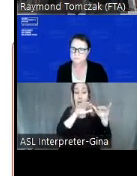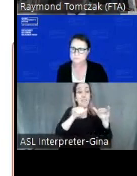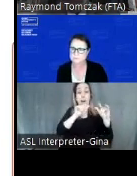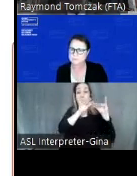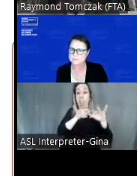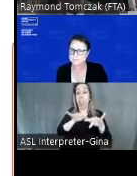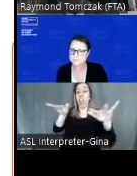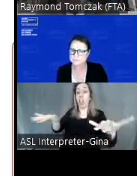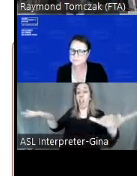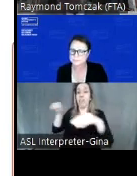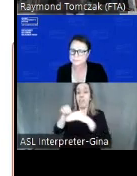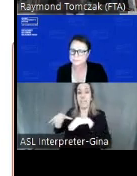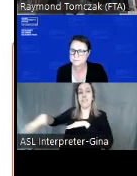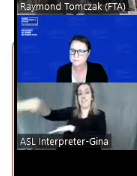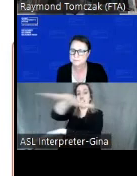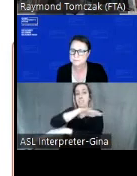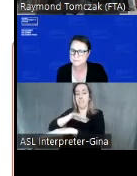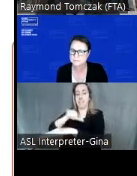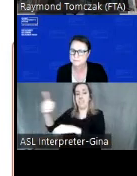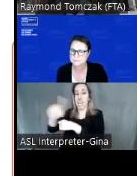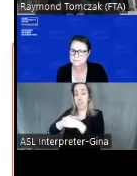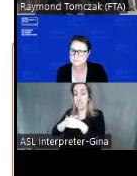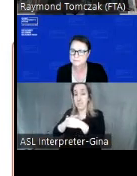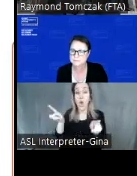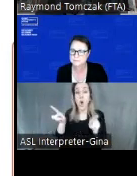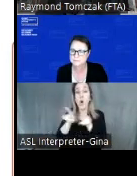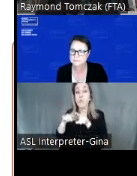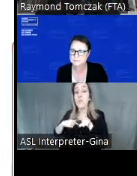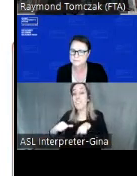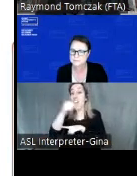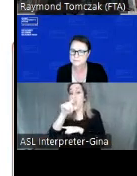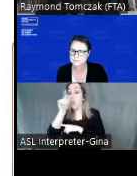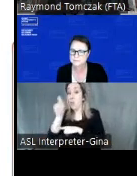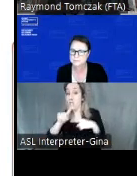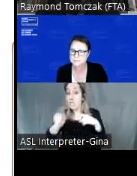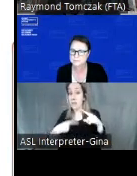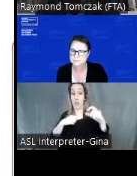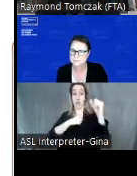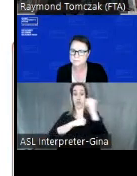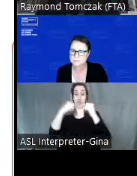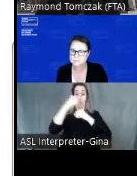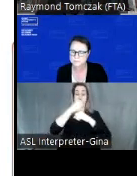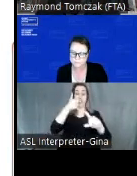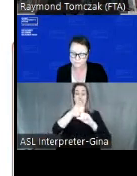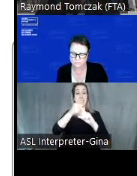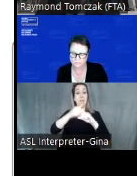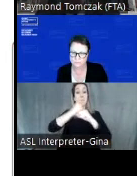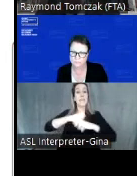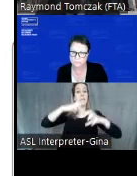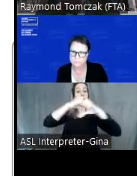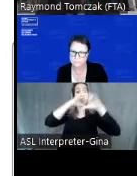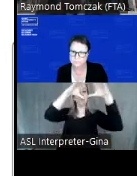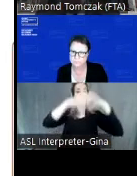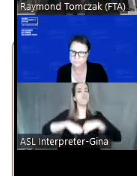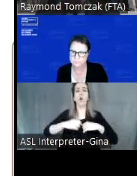And I also have further questions as to whether the structure will be imploded or will it be dismantled in some other